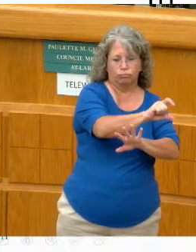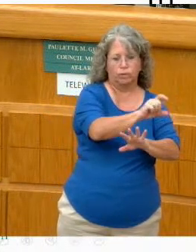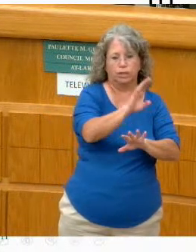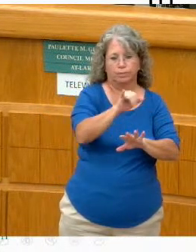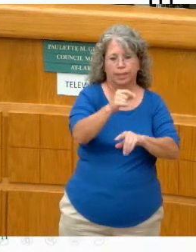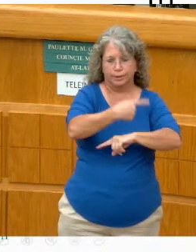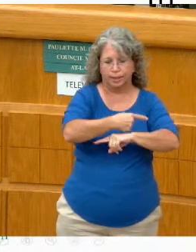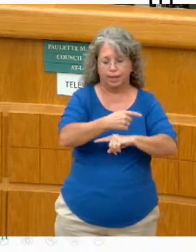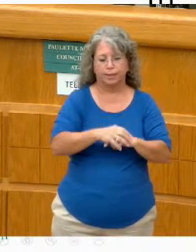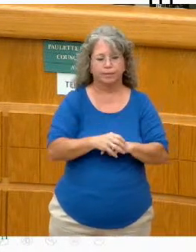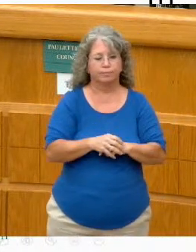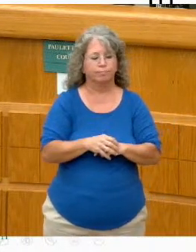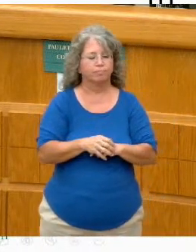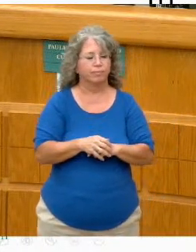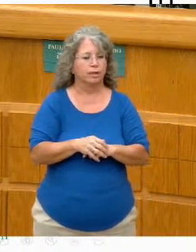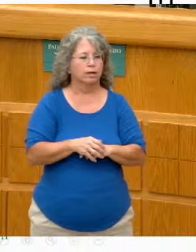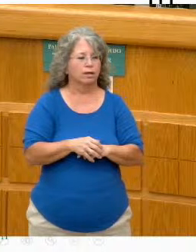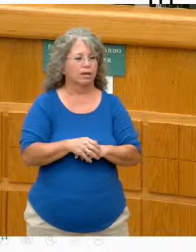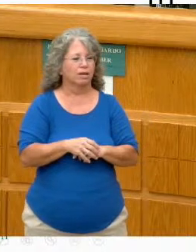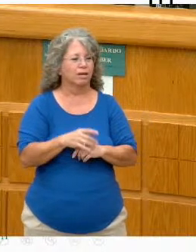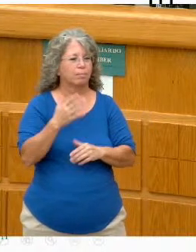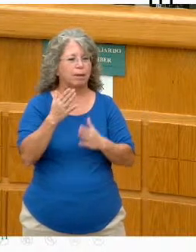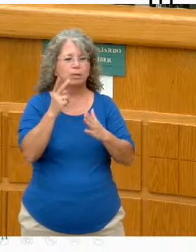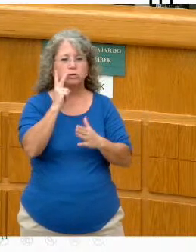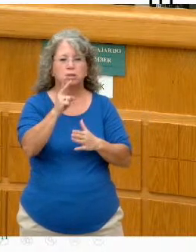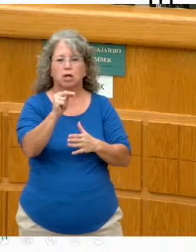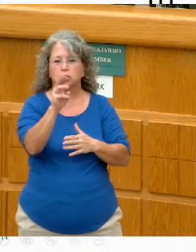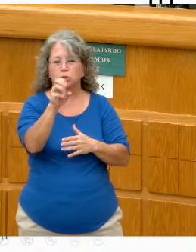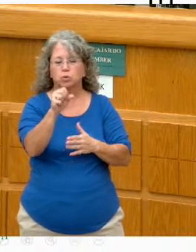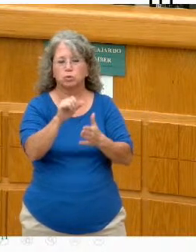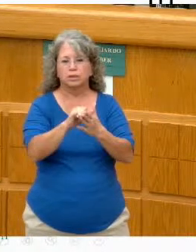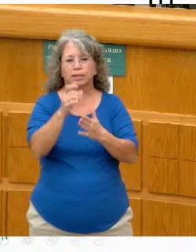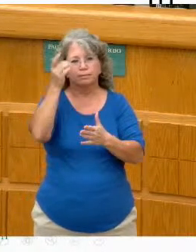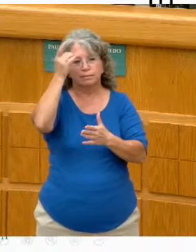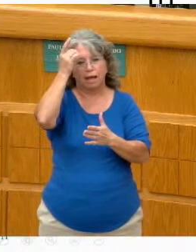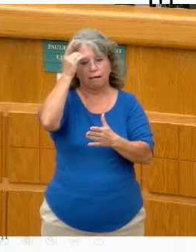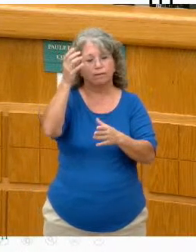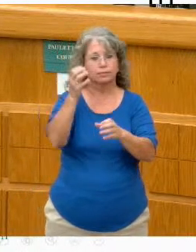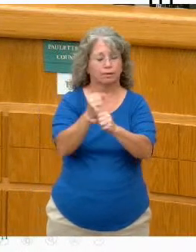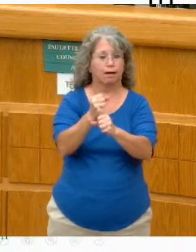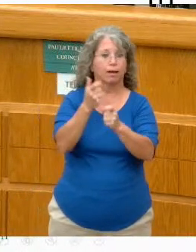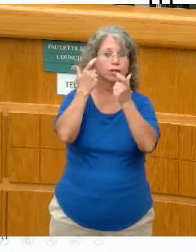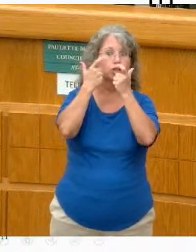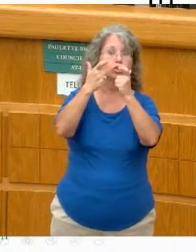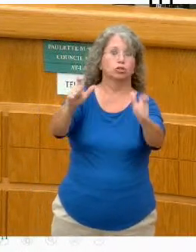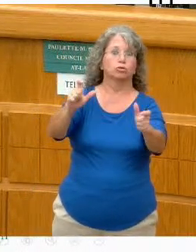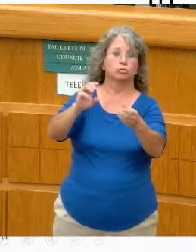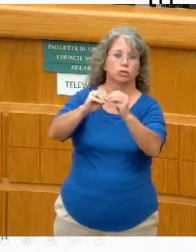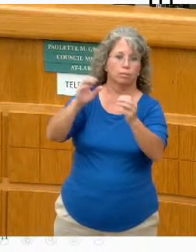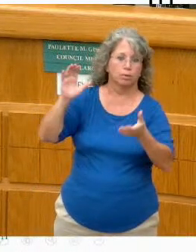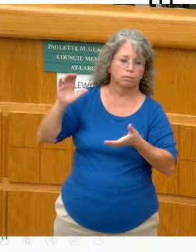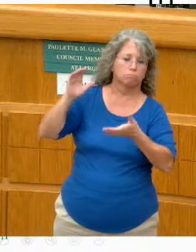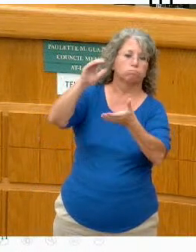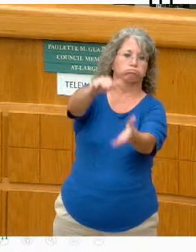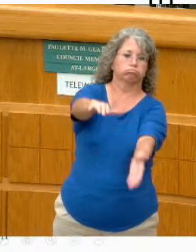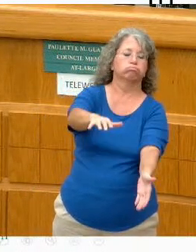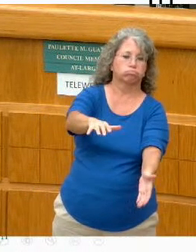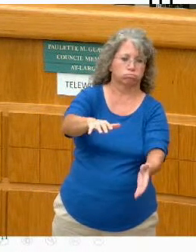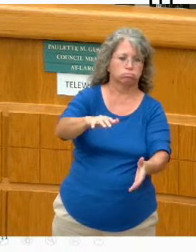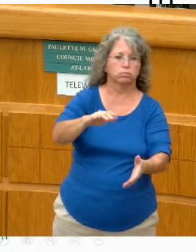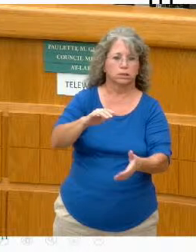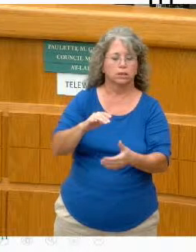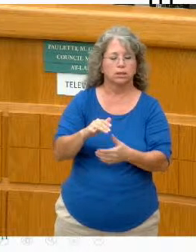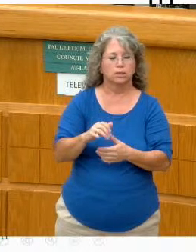that Dallas got a pretty big data dump, and that may be why this number is so high for them and the ranking is so